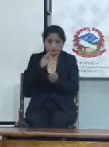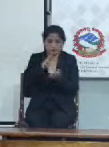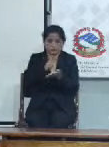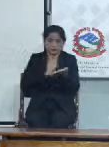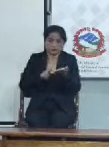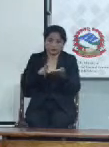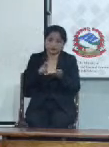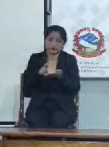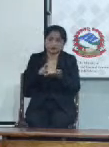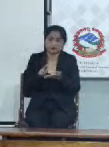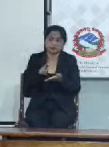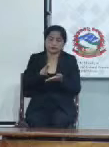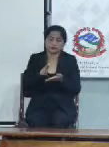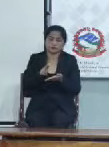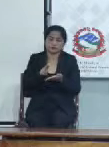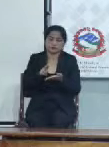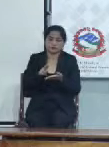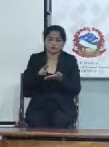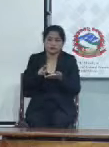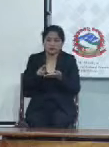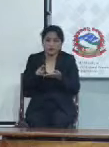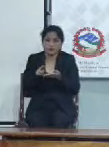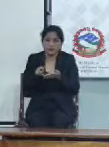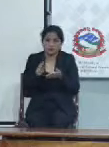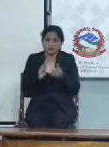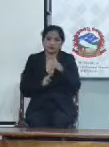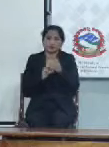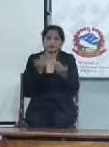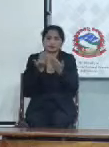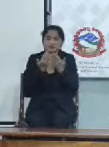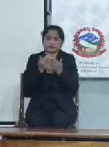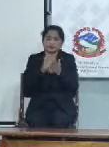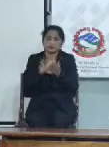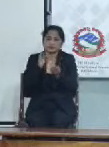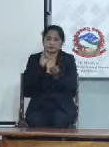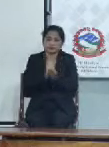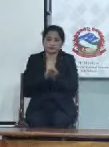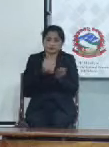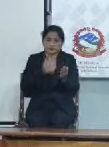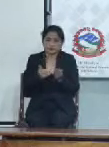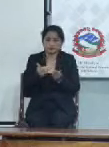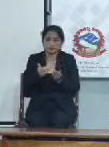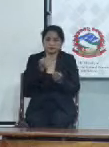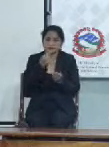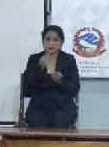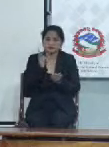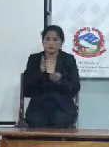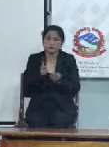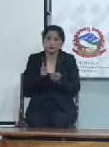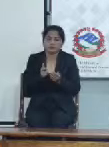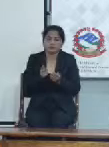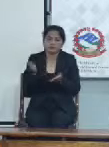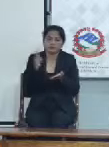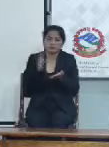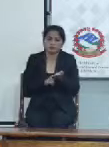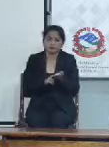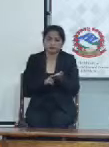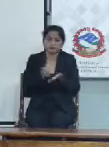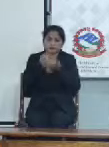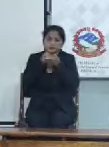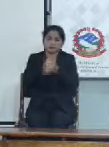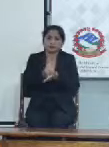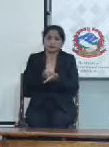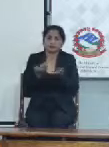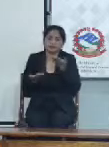level. If we could do so, then I think it will have a further contribution. With this, I would like to end my quick presentation. Thank